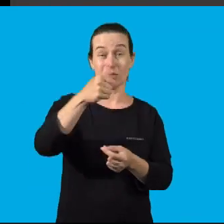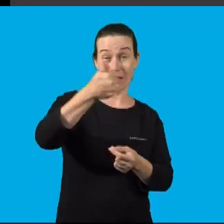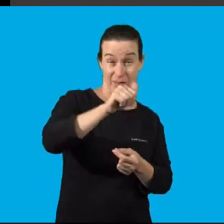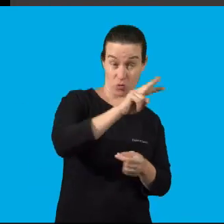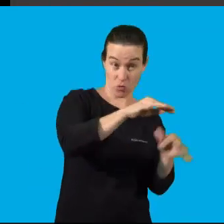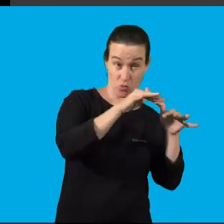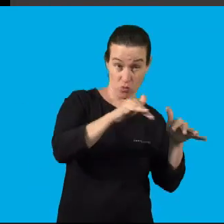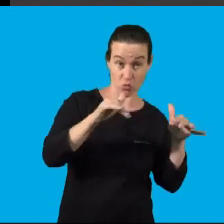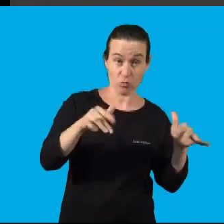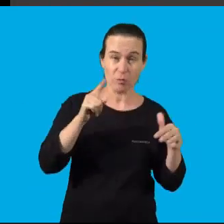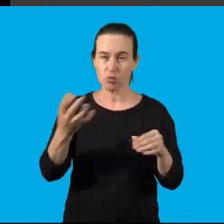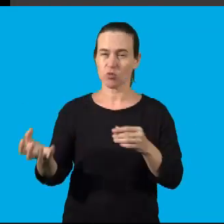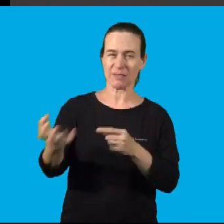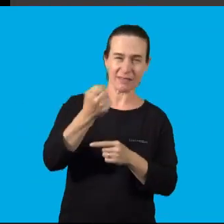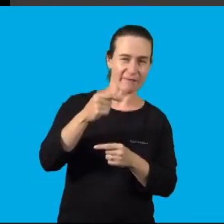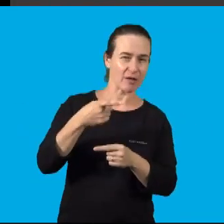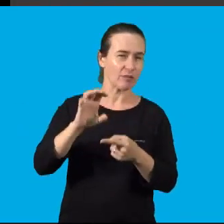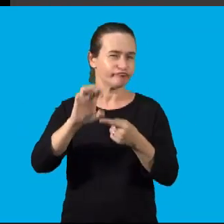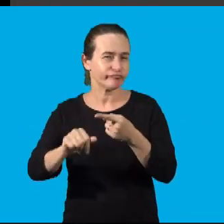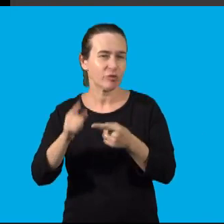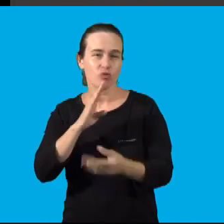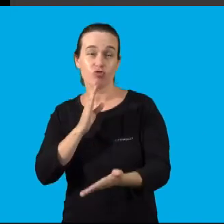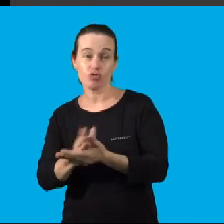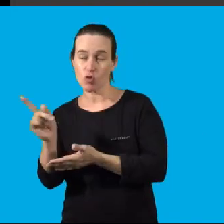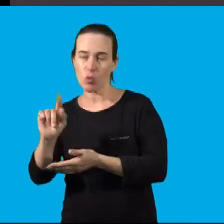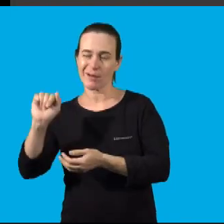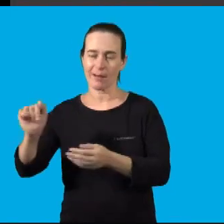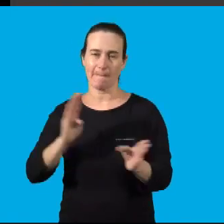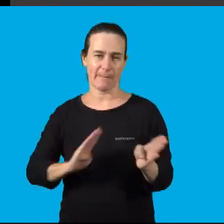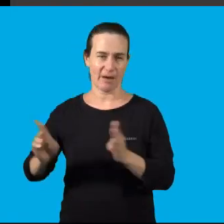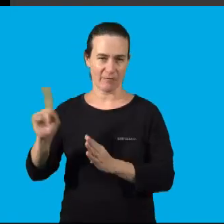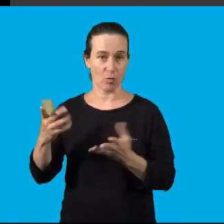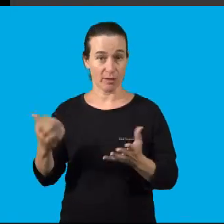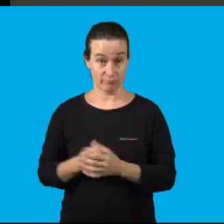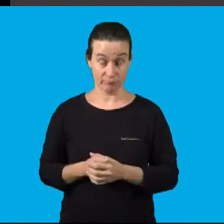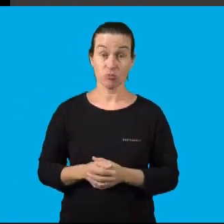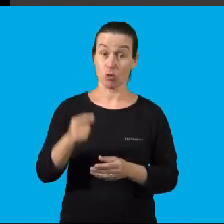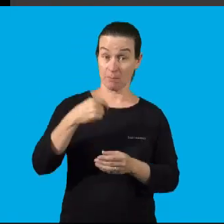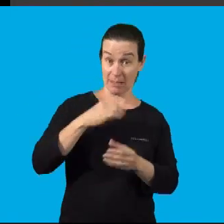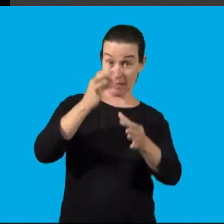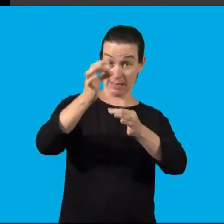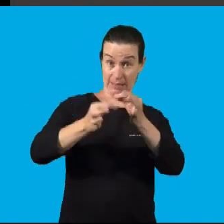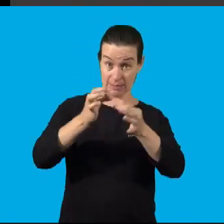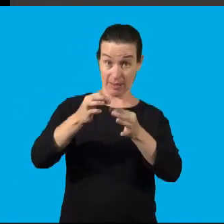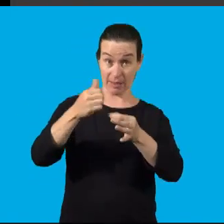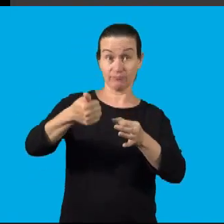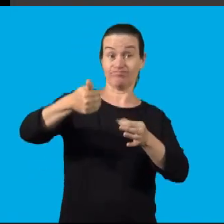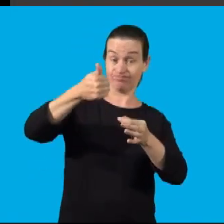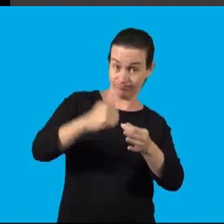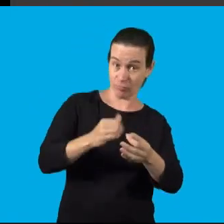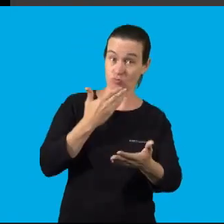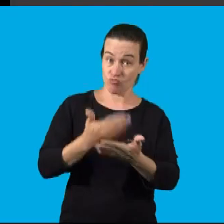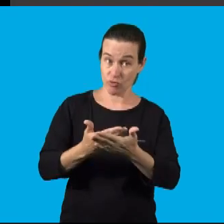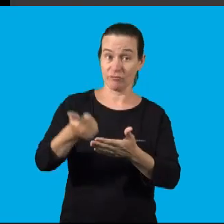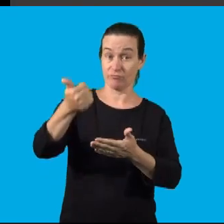the truth about Hamlet's behavior. So here we are explaining this point again. And now we're providing evidence of it. When Claudius